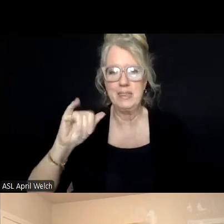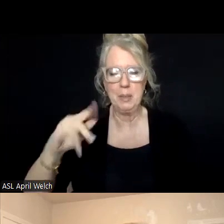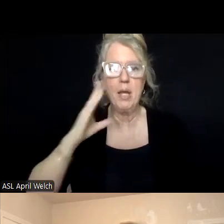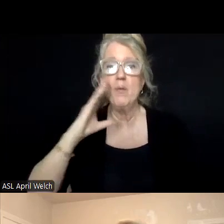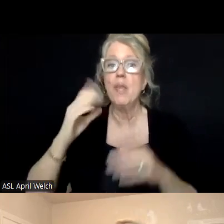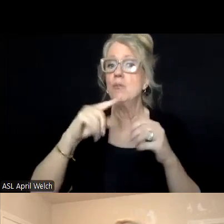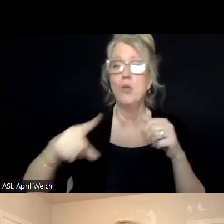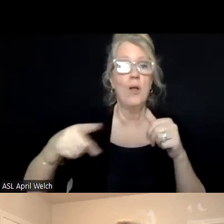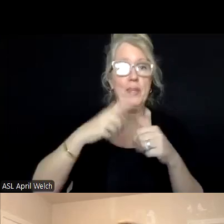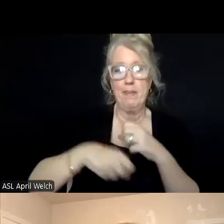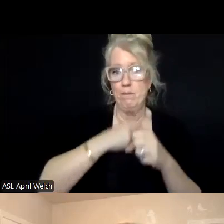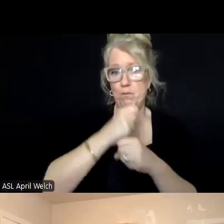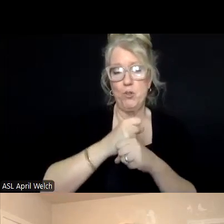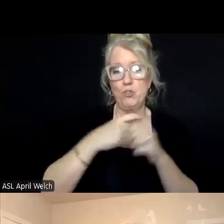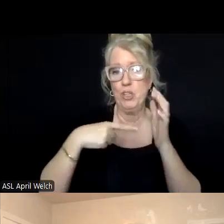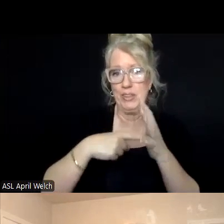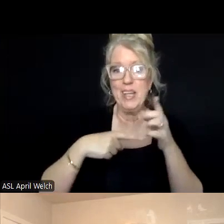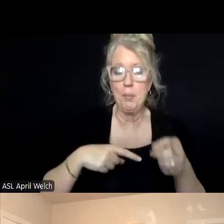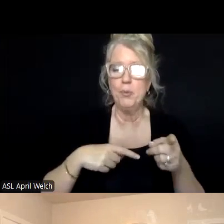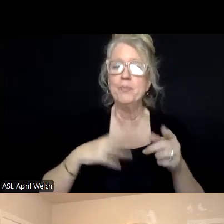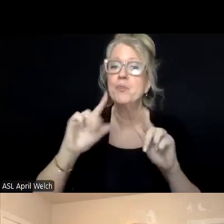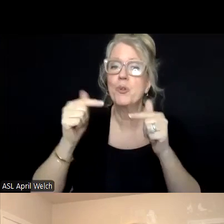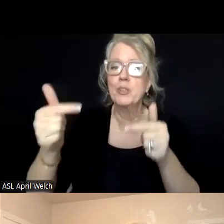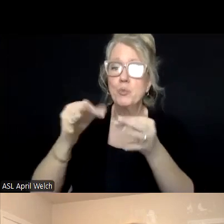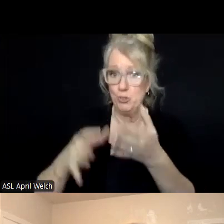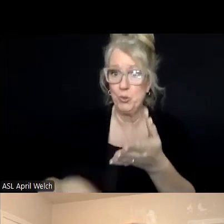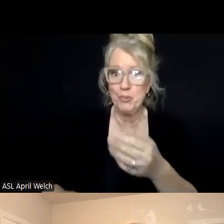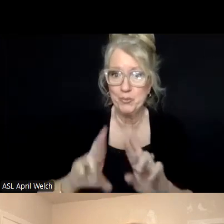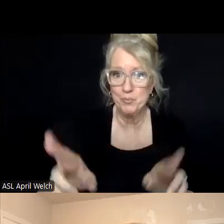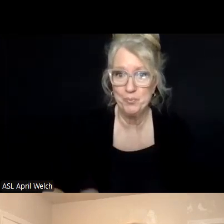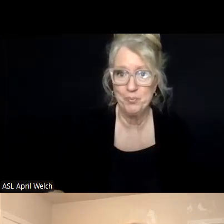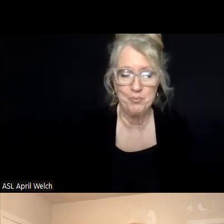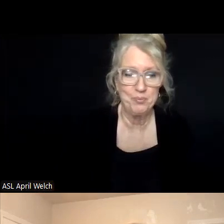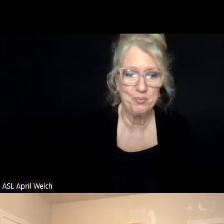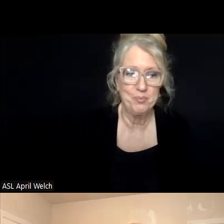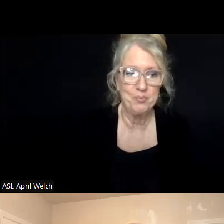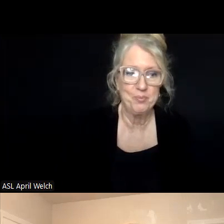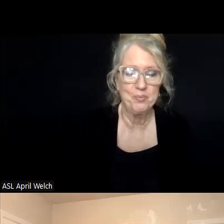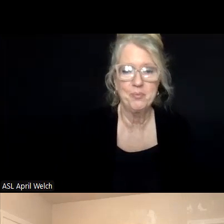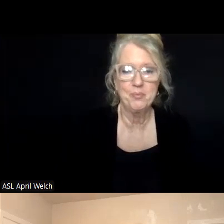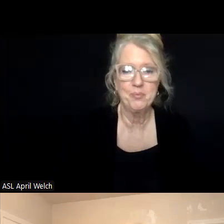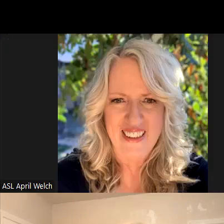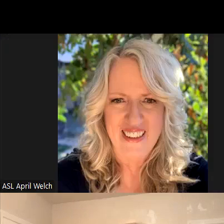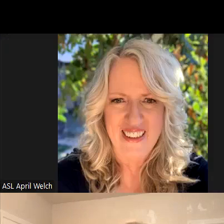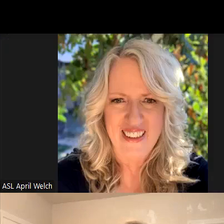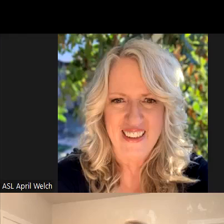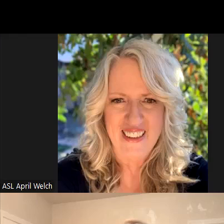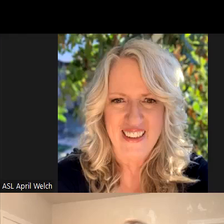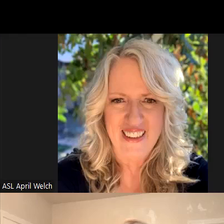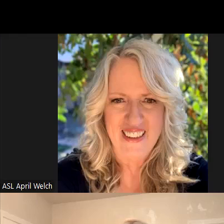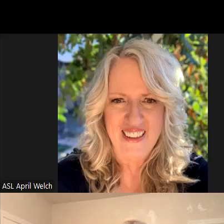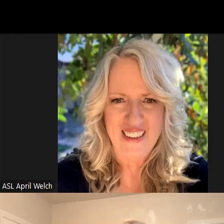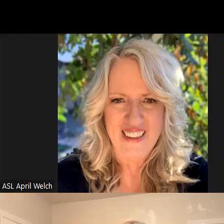in the first year. So we're really excited about how SAAs are investing this money, partnering with their mental